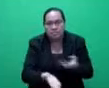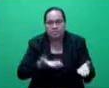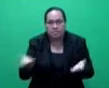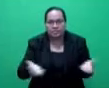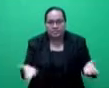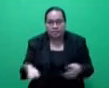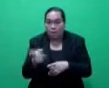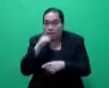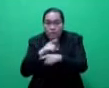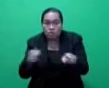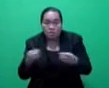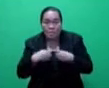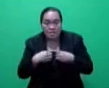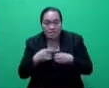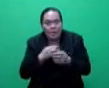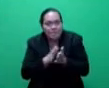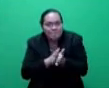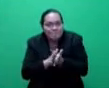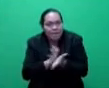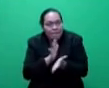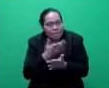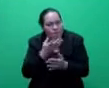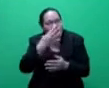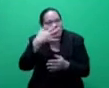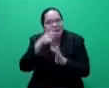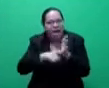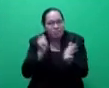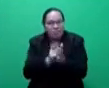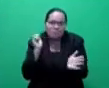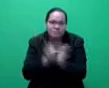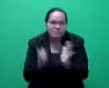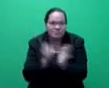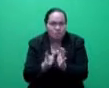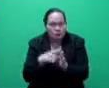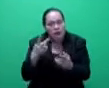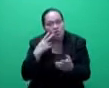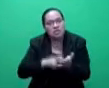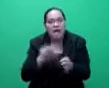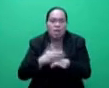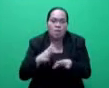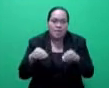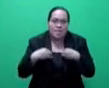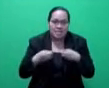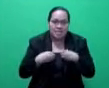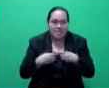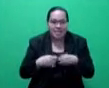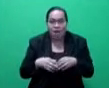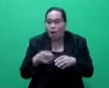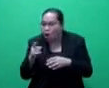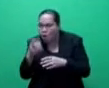taking advantage of the 48-hour business application processing period to register new businesses and renew